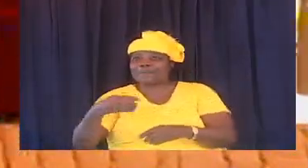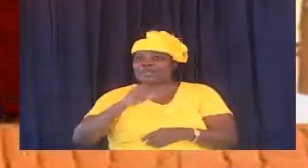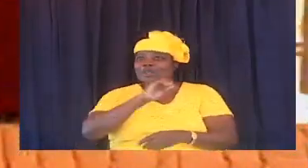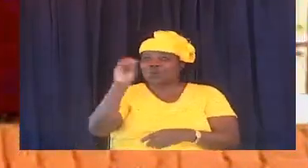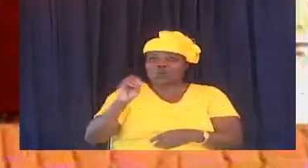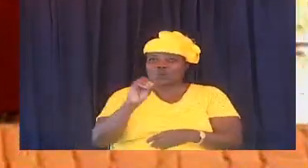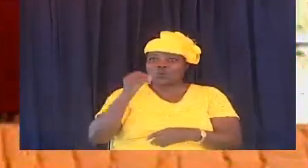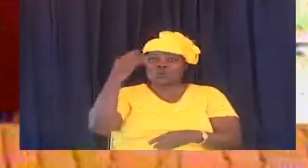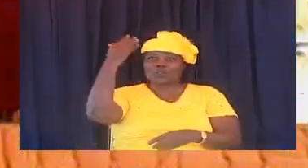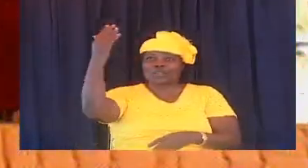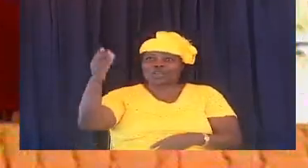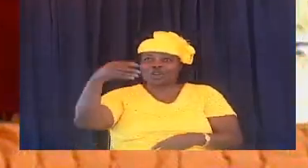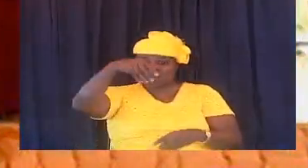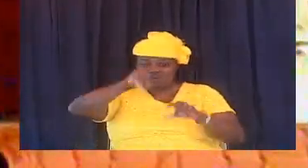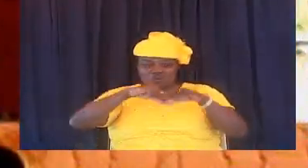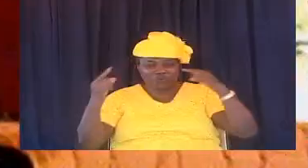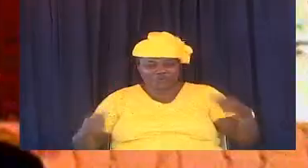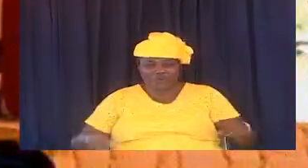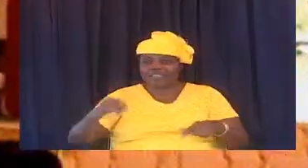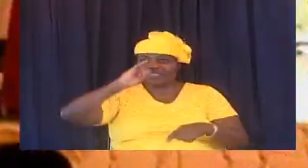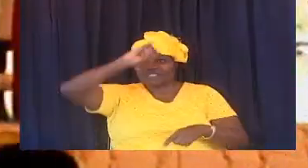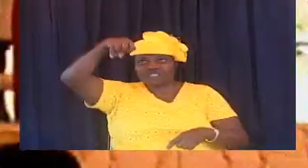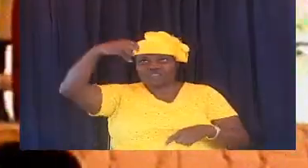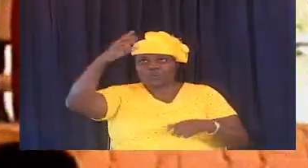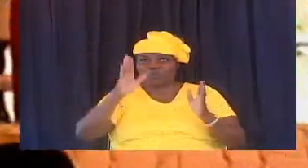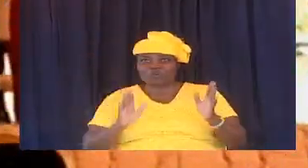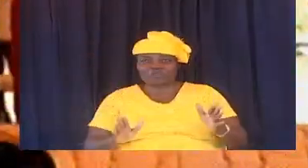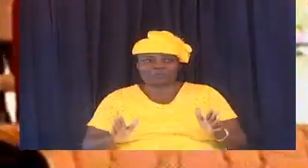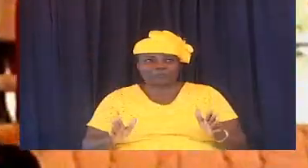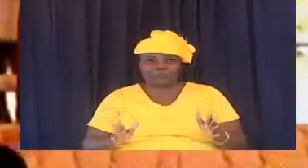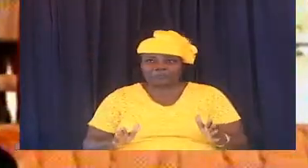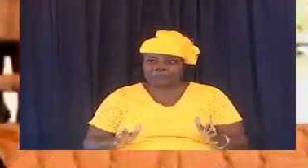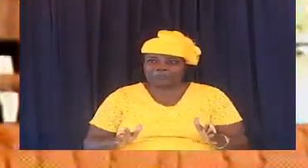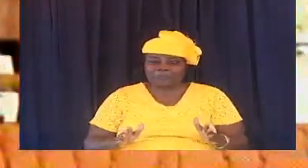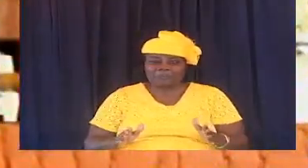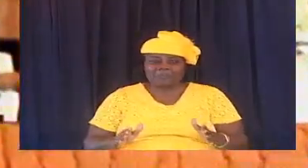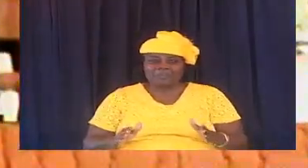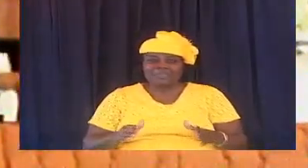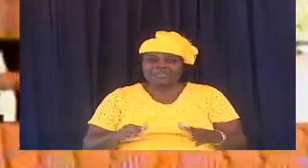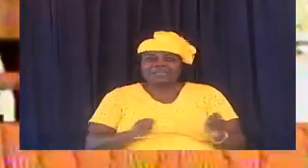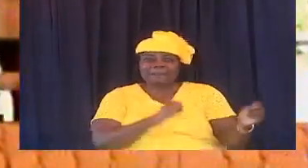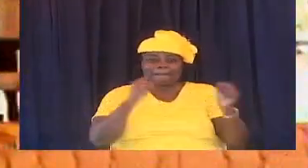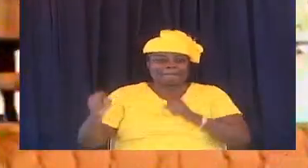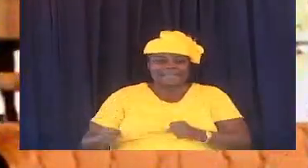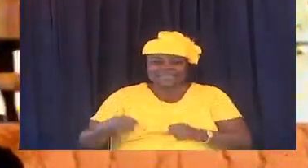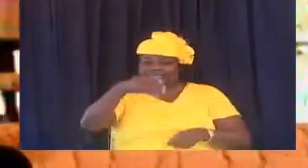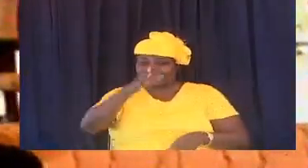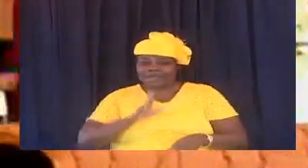this world without the mighty God holding our hand and leading us home.